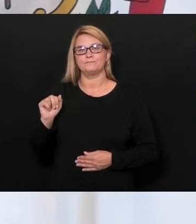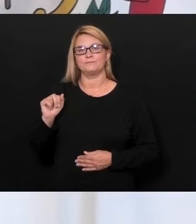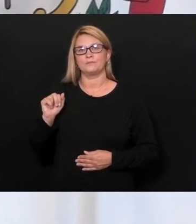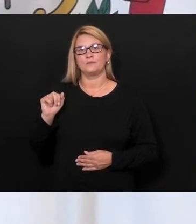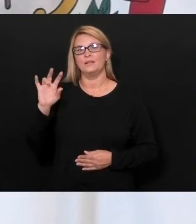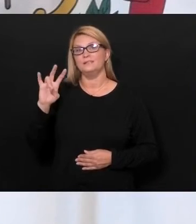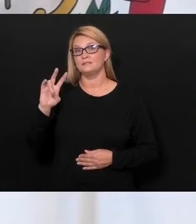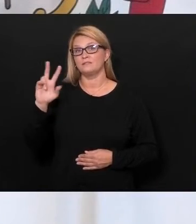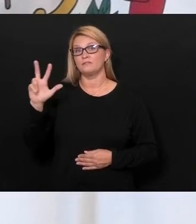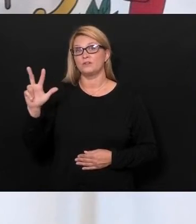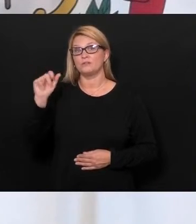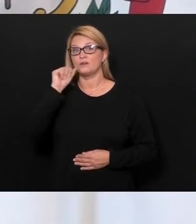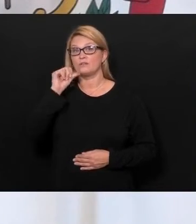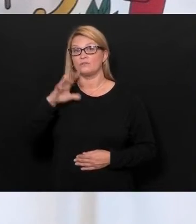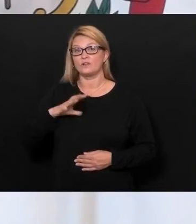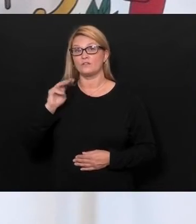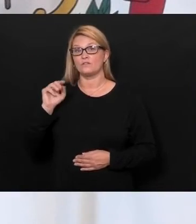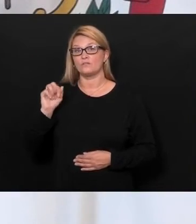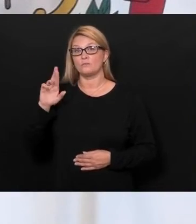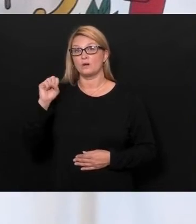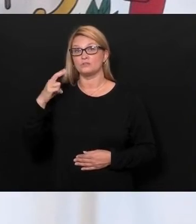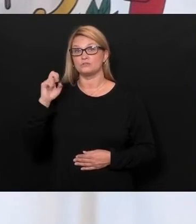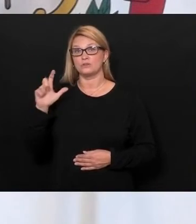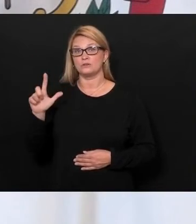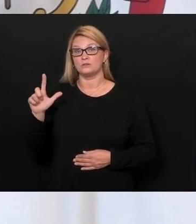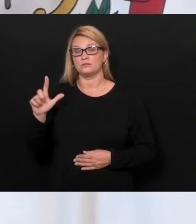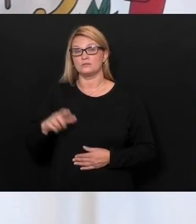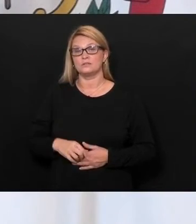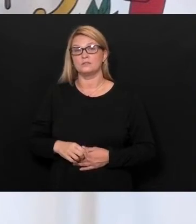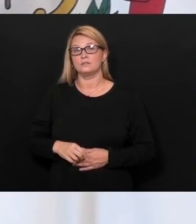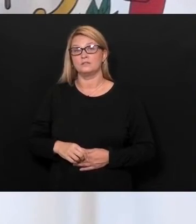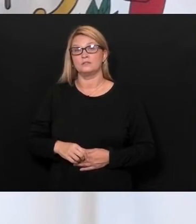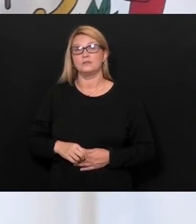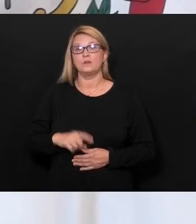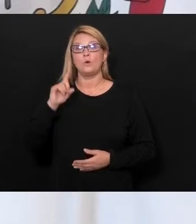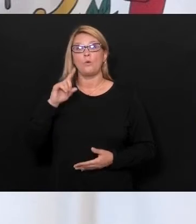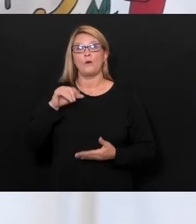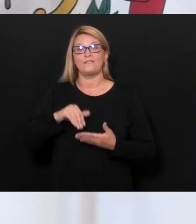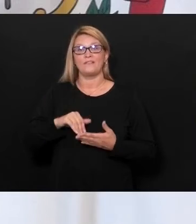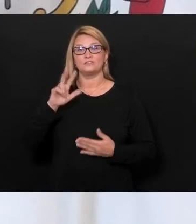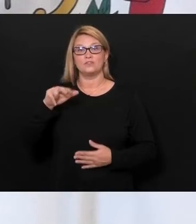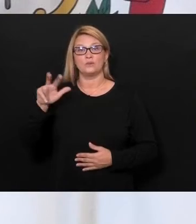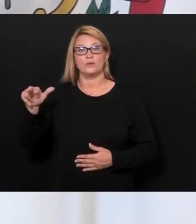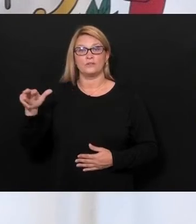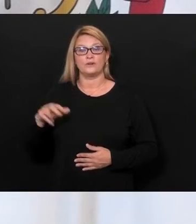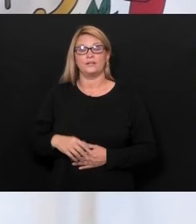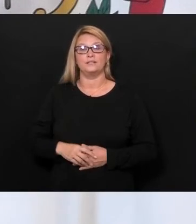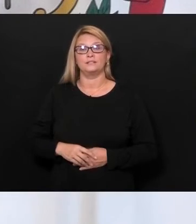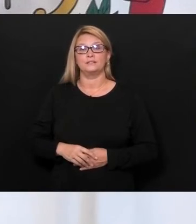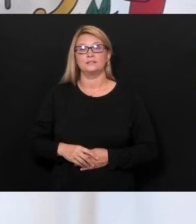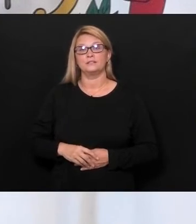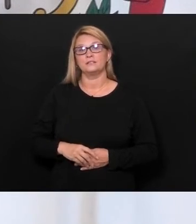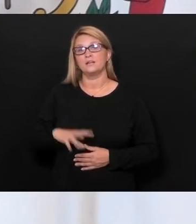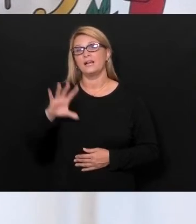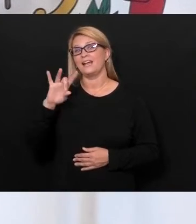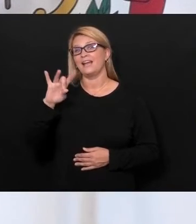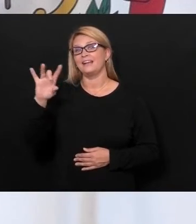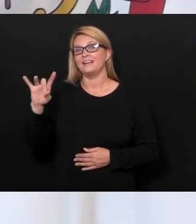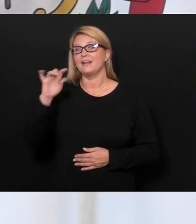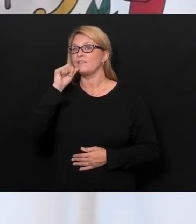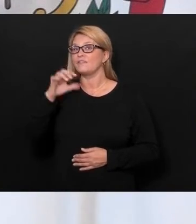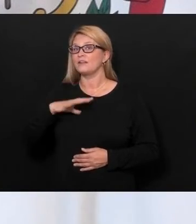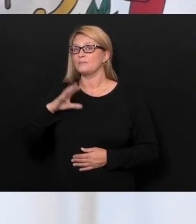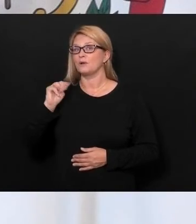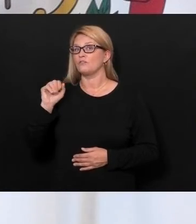a 73-year-old female from Marshall County. Our 1,033rd death, an 88-year-old female